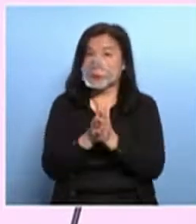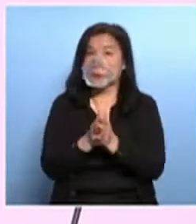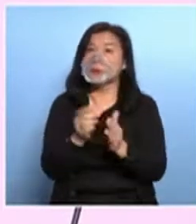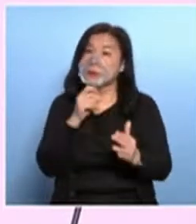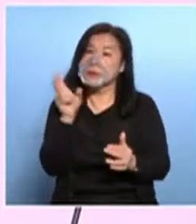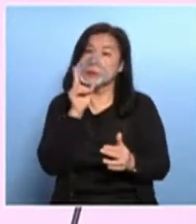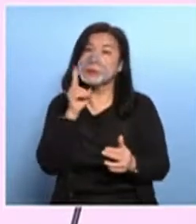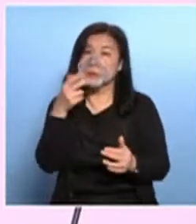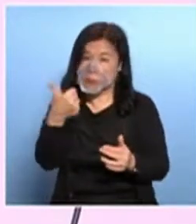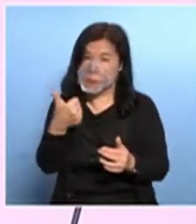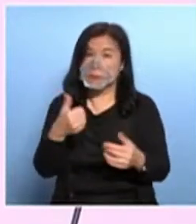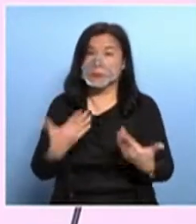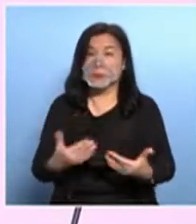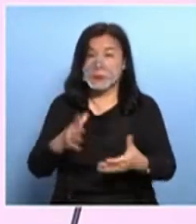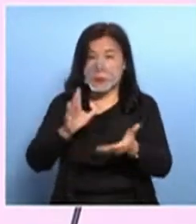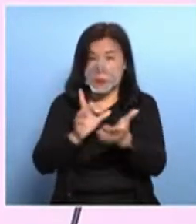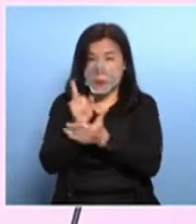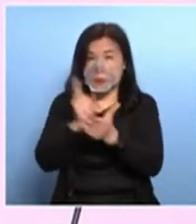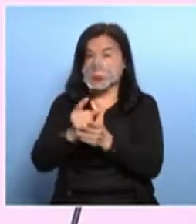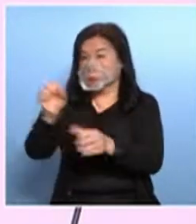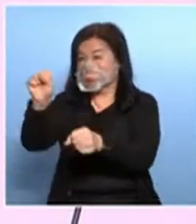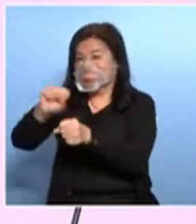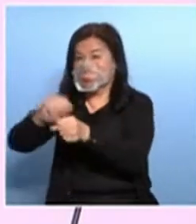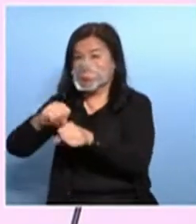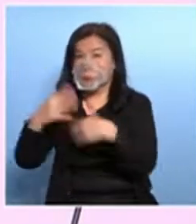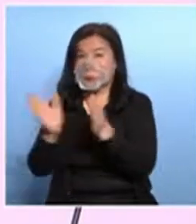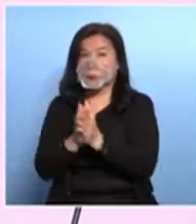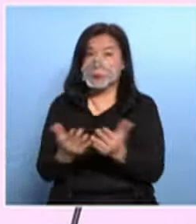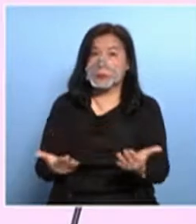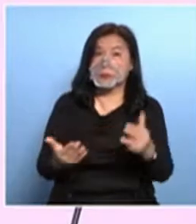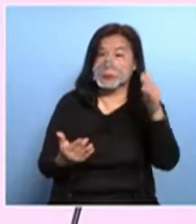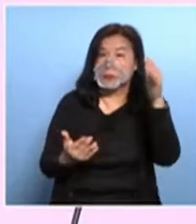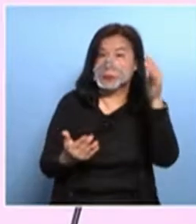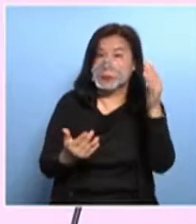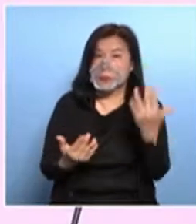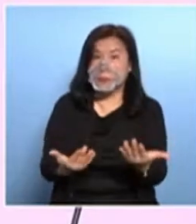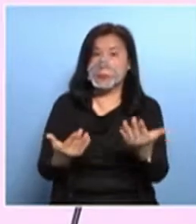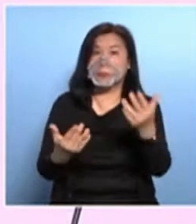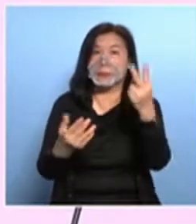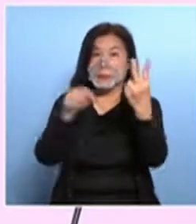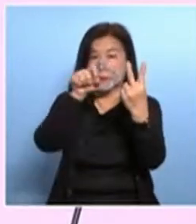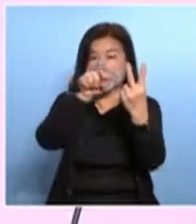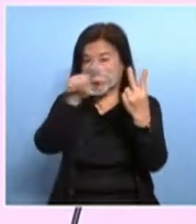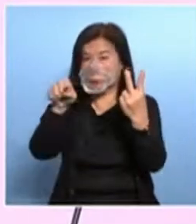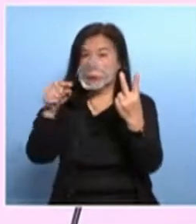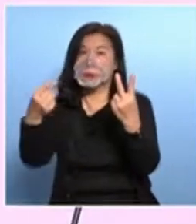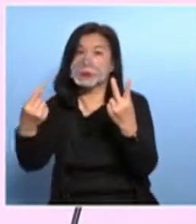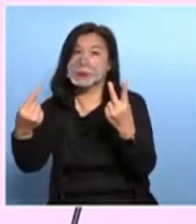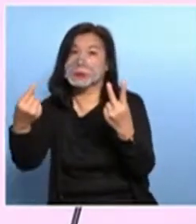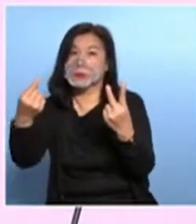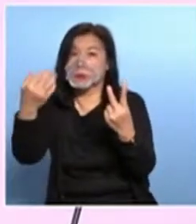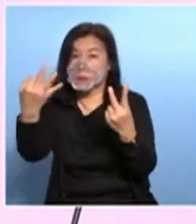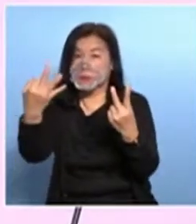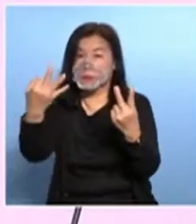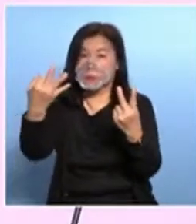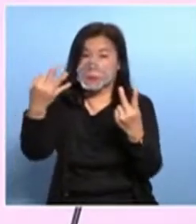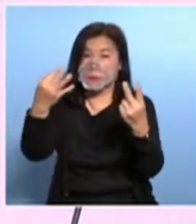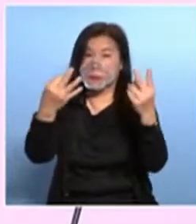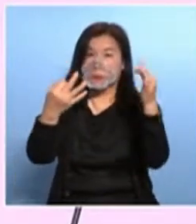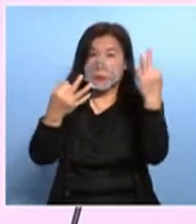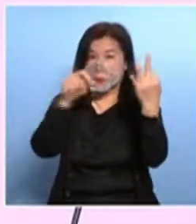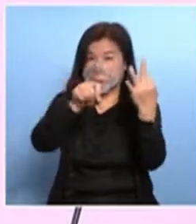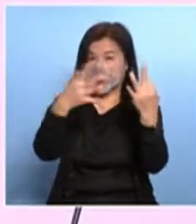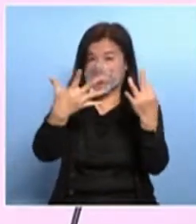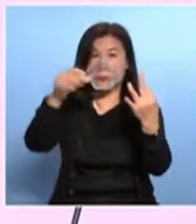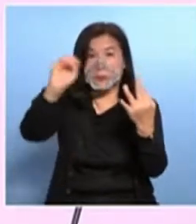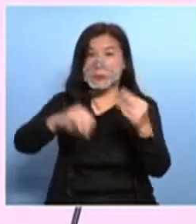I forecast that Hong Kong's economy will put up a better performance in the second half of this year and achieve growth of 2 to